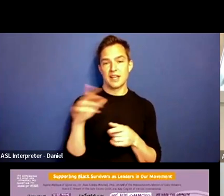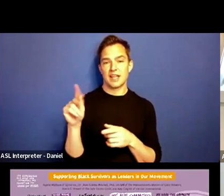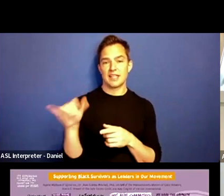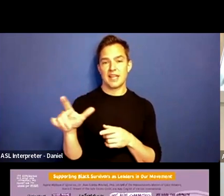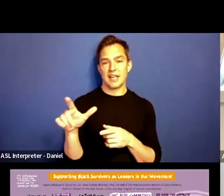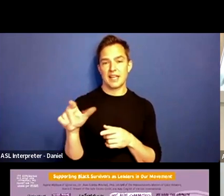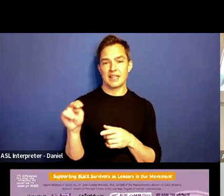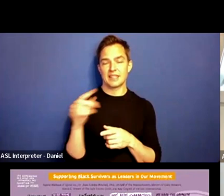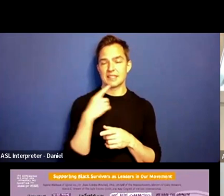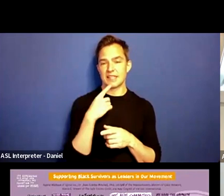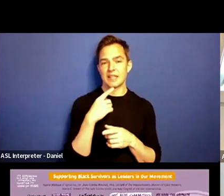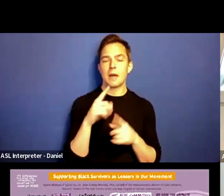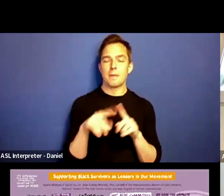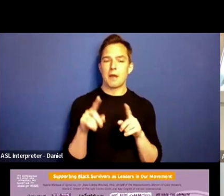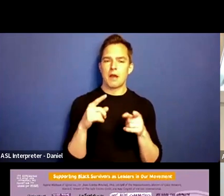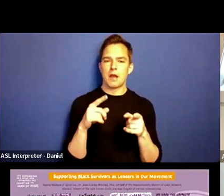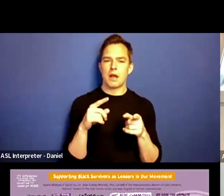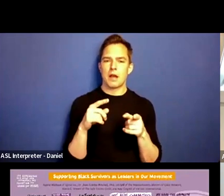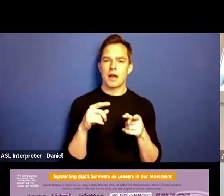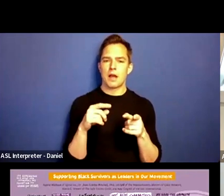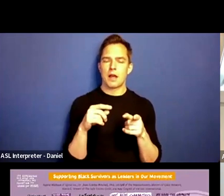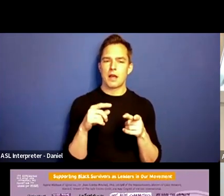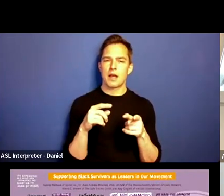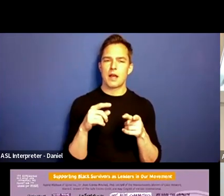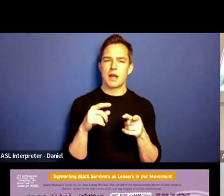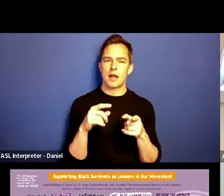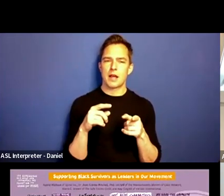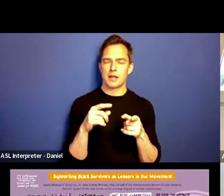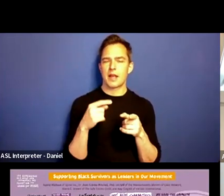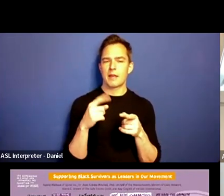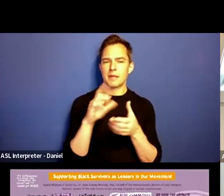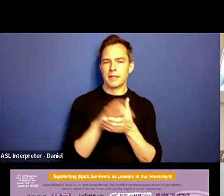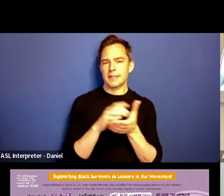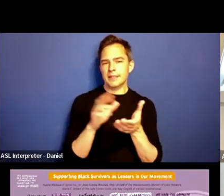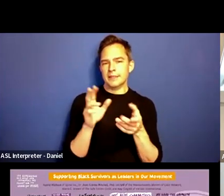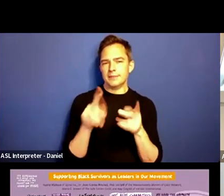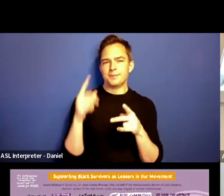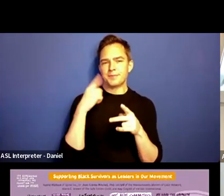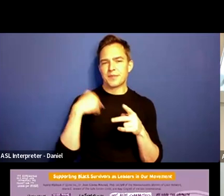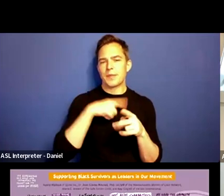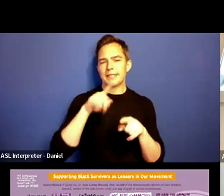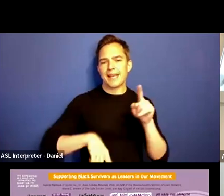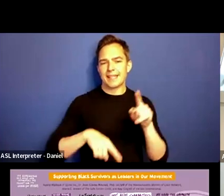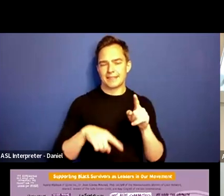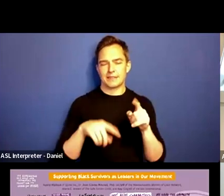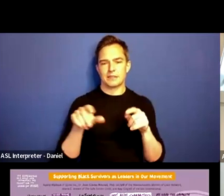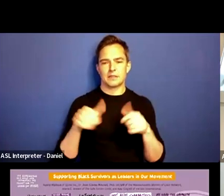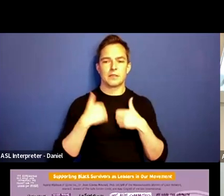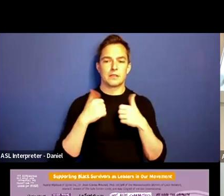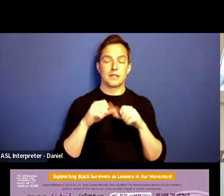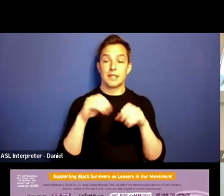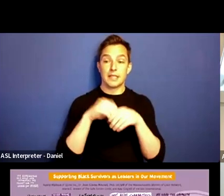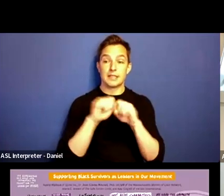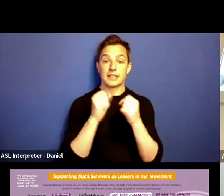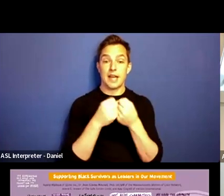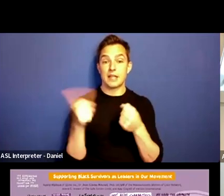than I really believe in the idea that we can't do it, and the idea that society and other leaders